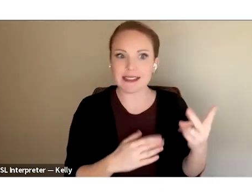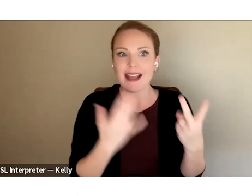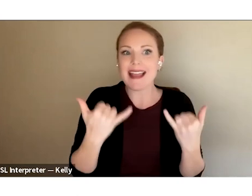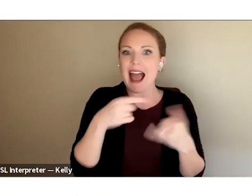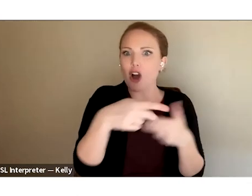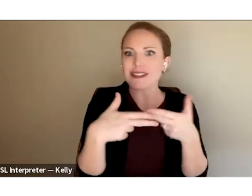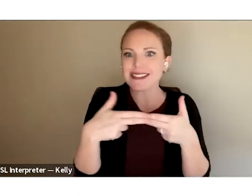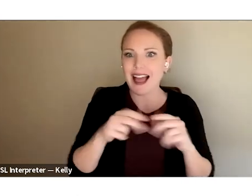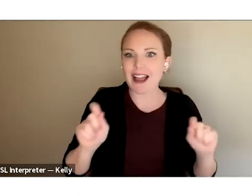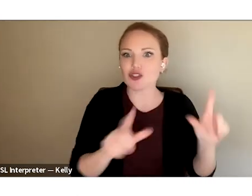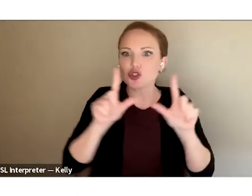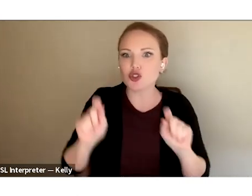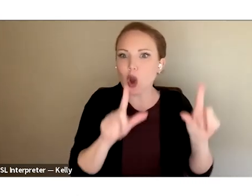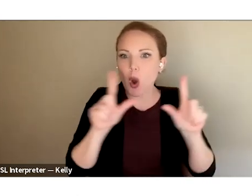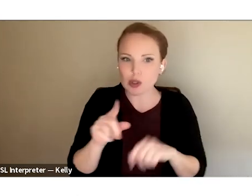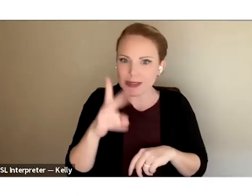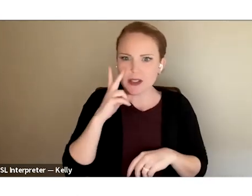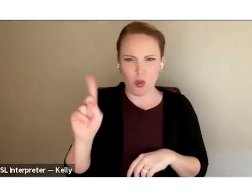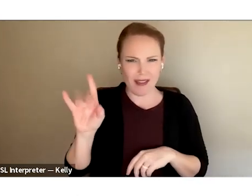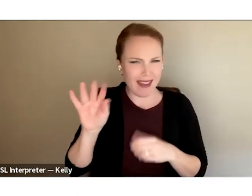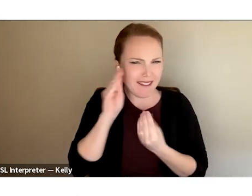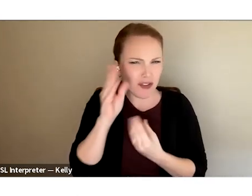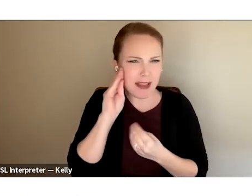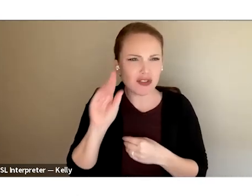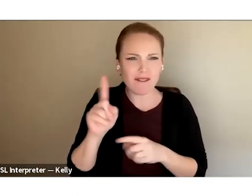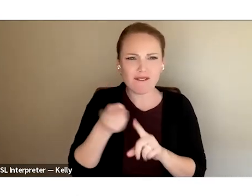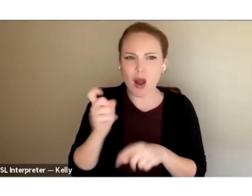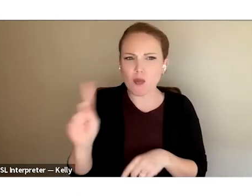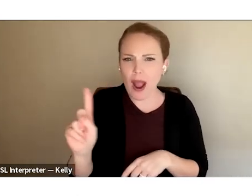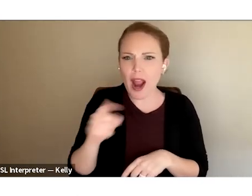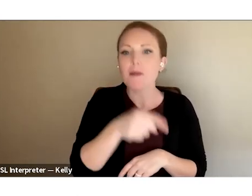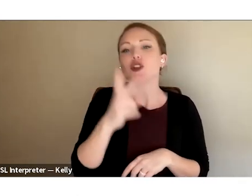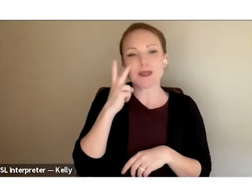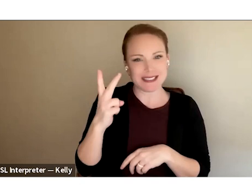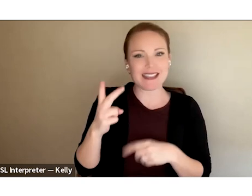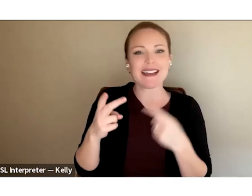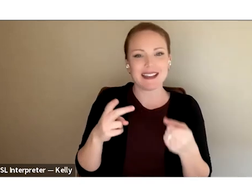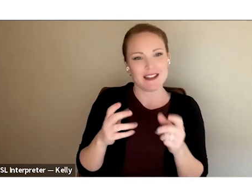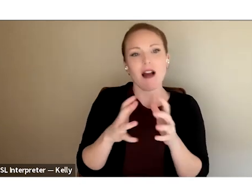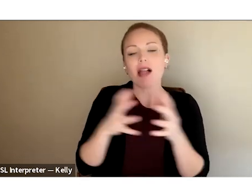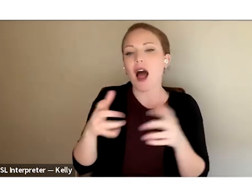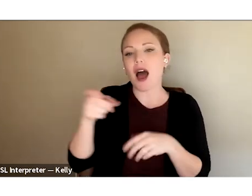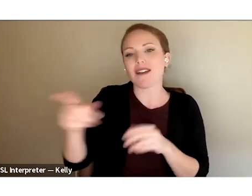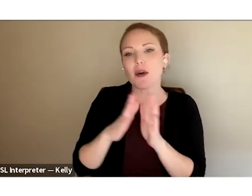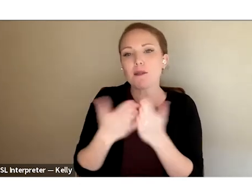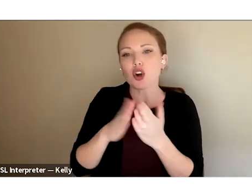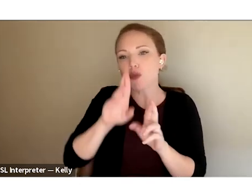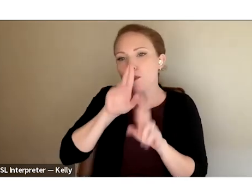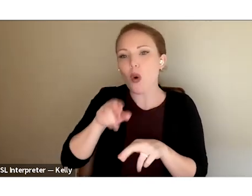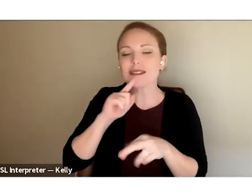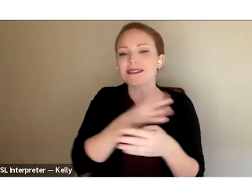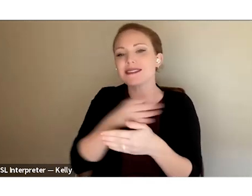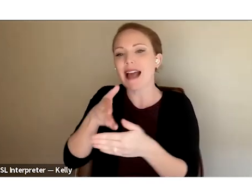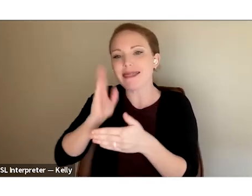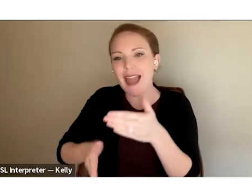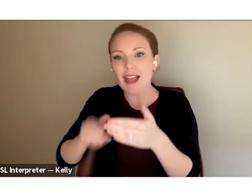Alak, they do such a great job when they do their book reports. At the very end has a citations page. And now that's become a